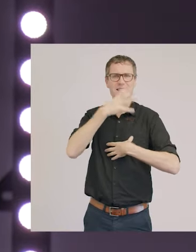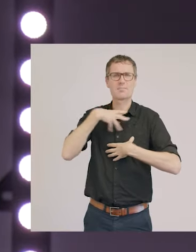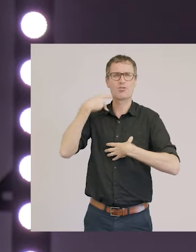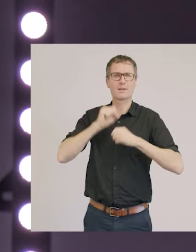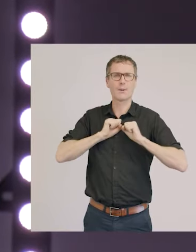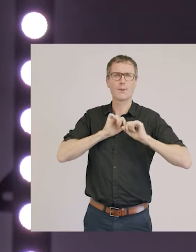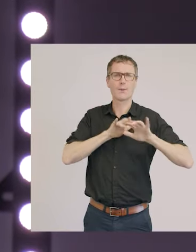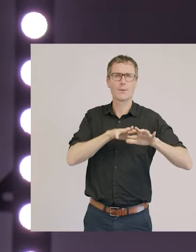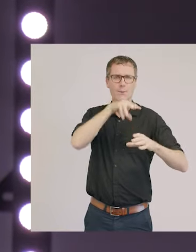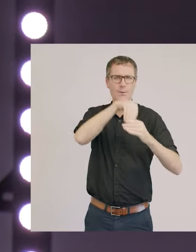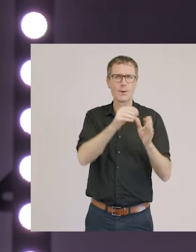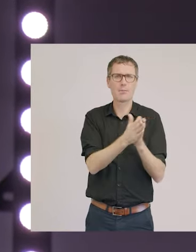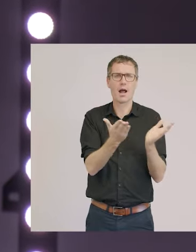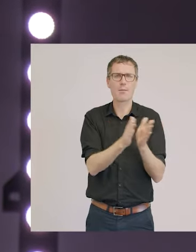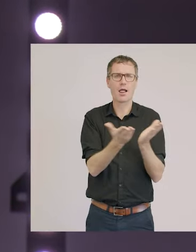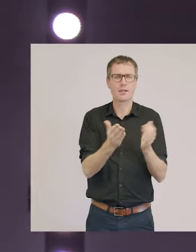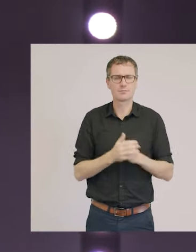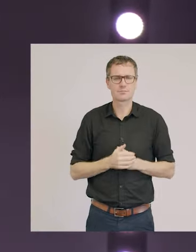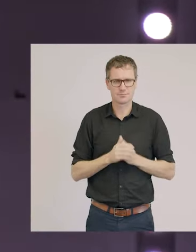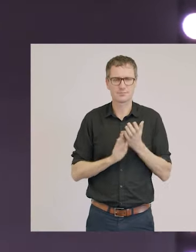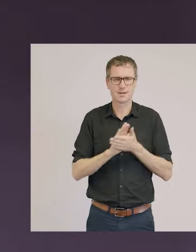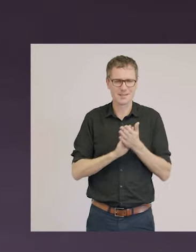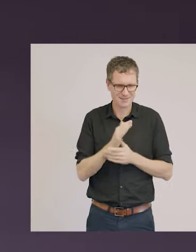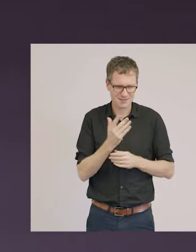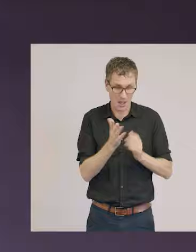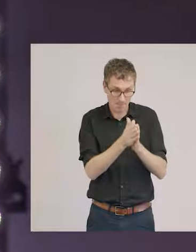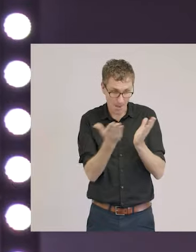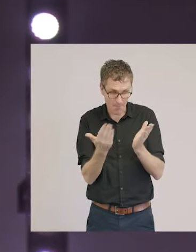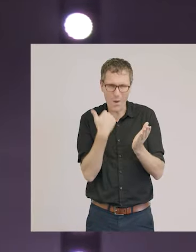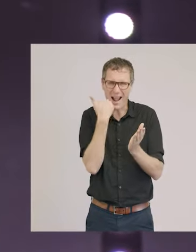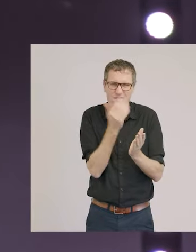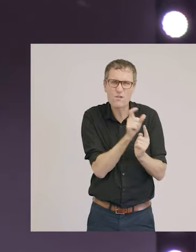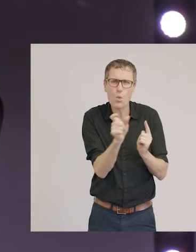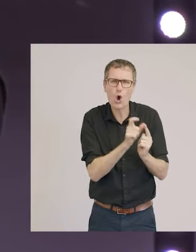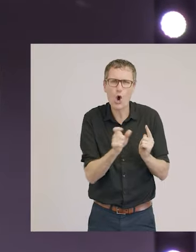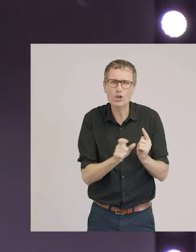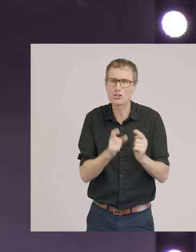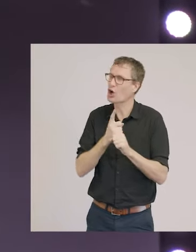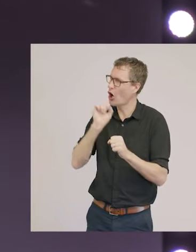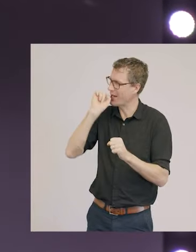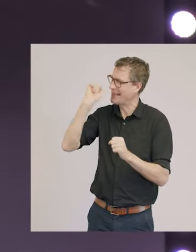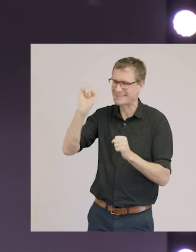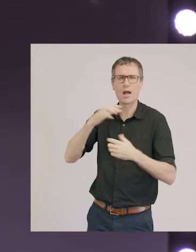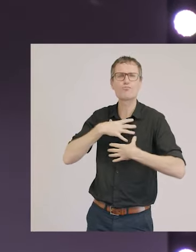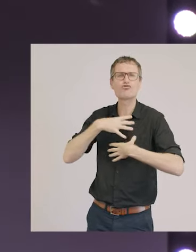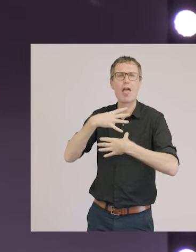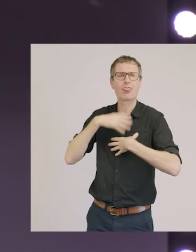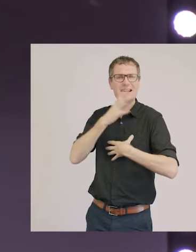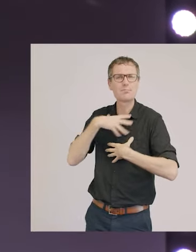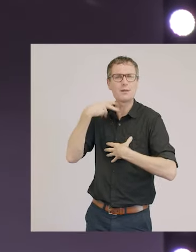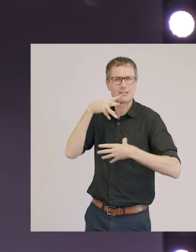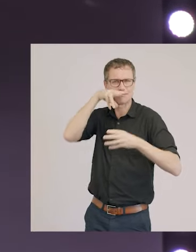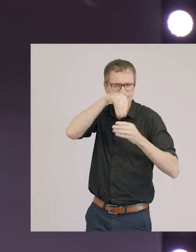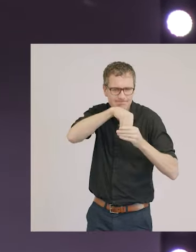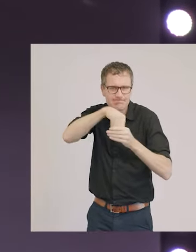God-breathed spirit. In other words, it's saying every word of the Bible has got God's breath on it. It's got